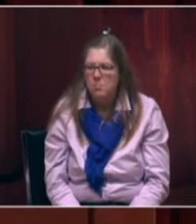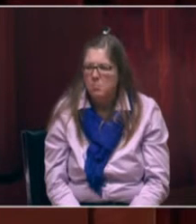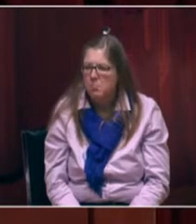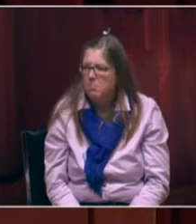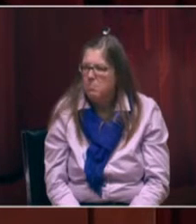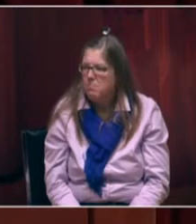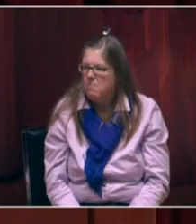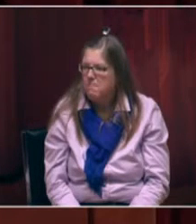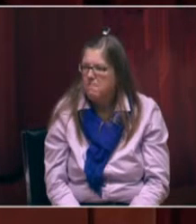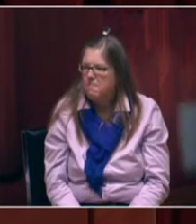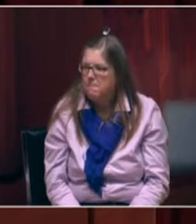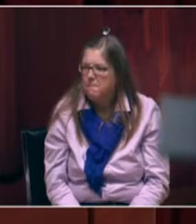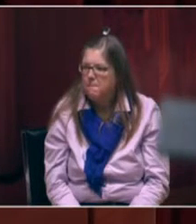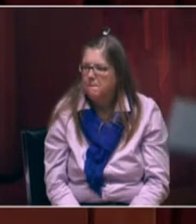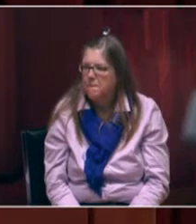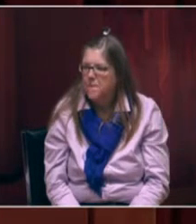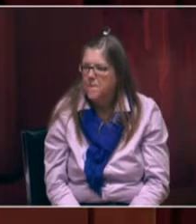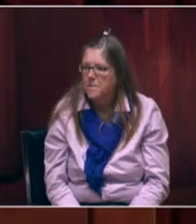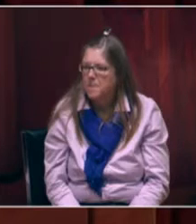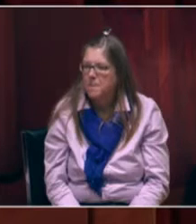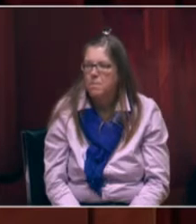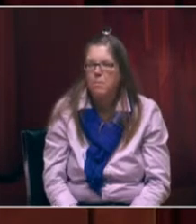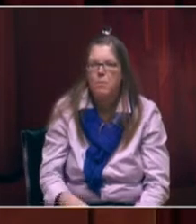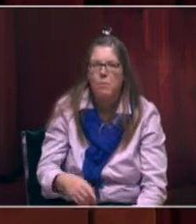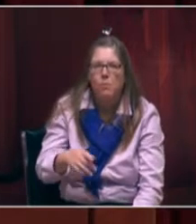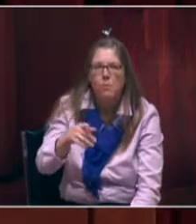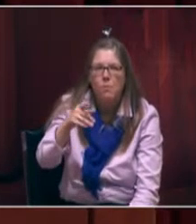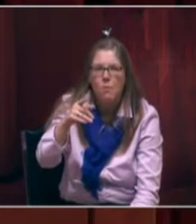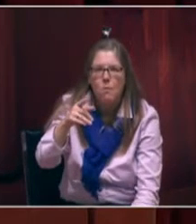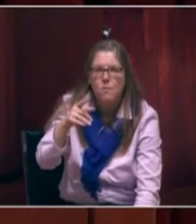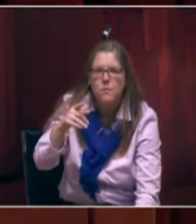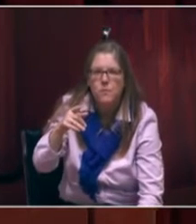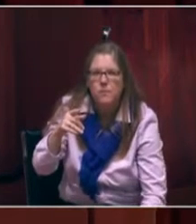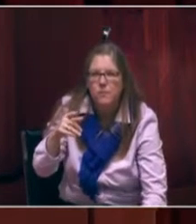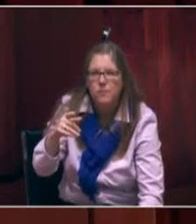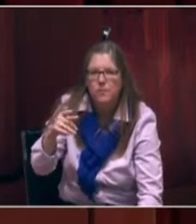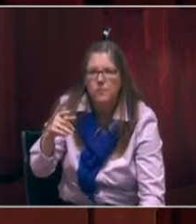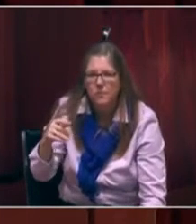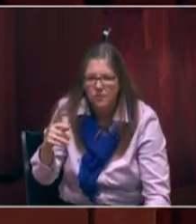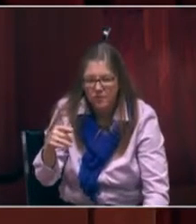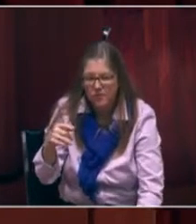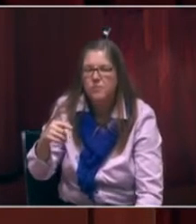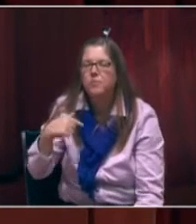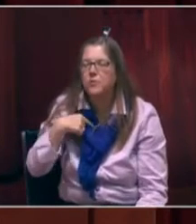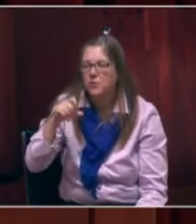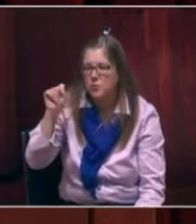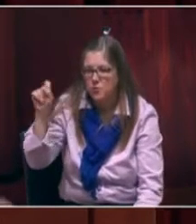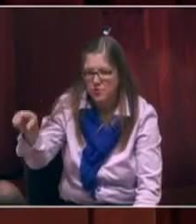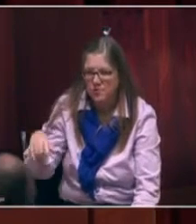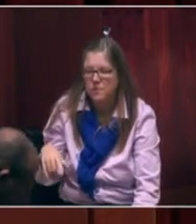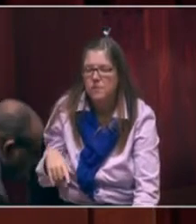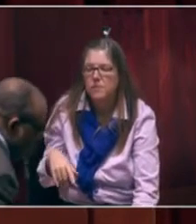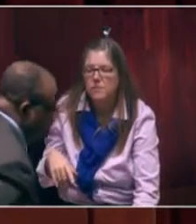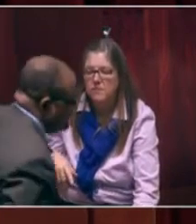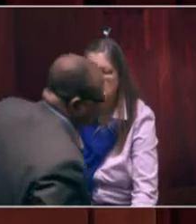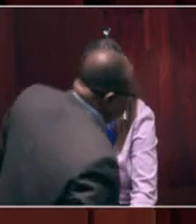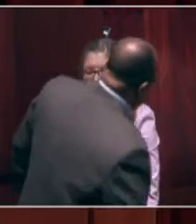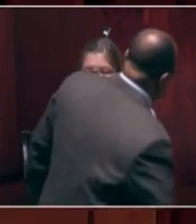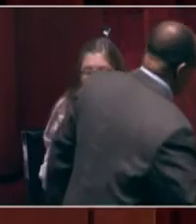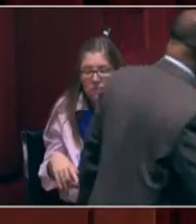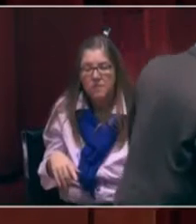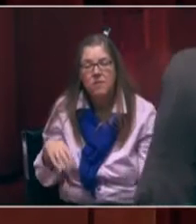we'll answer any other questions offline after that. I have a question. In the past, you guys had mentioned that you sometimes offer